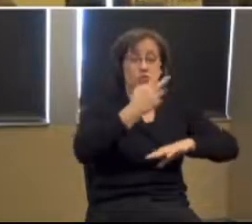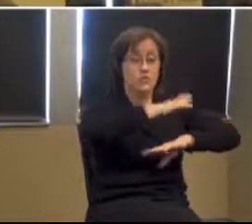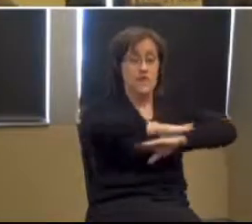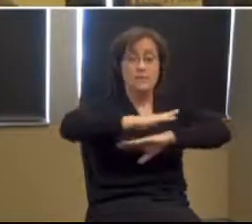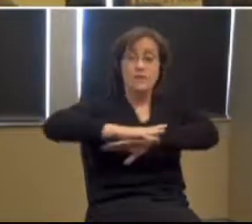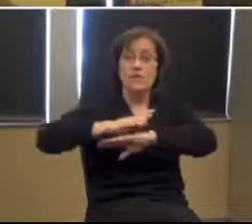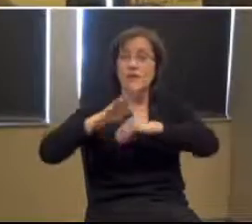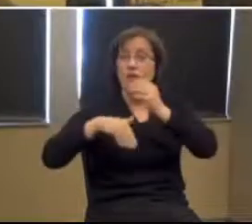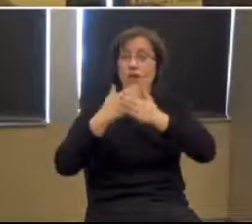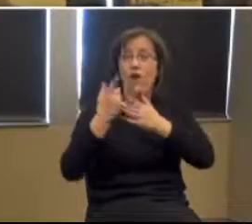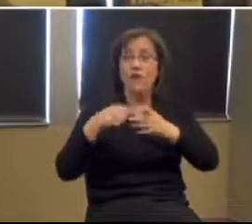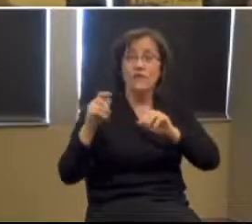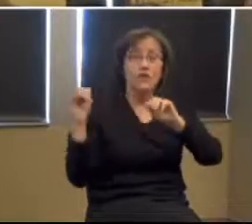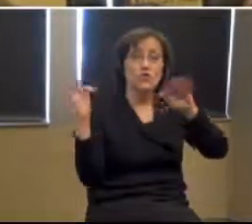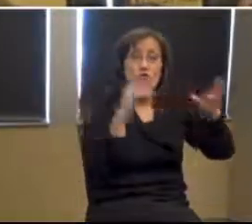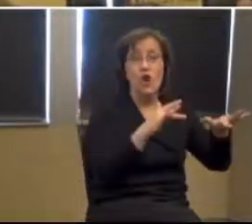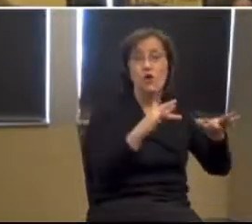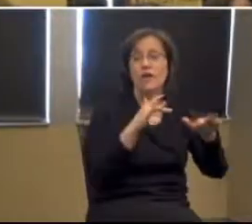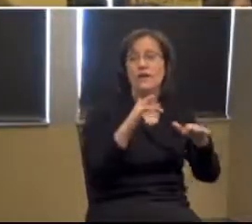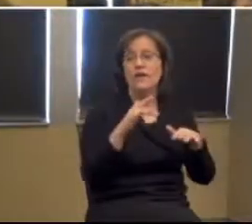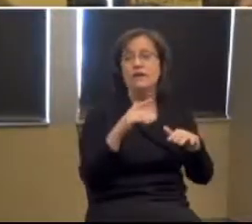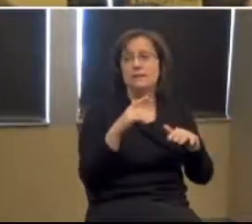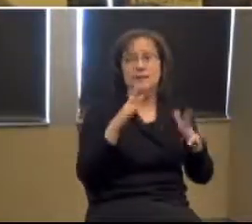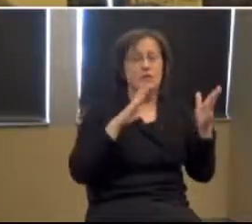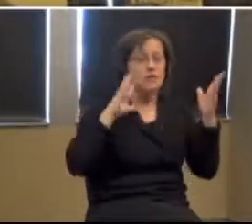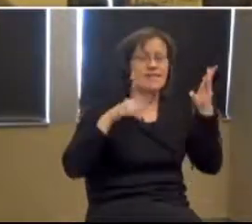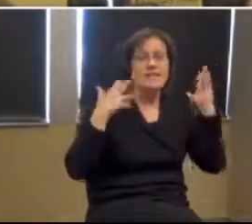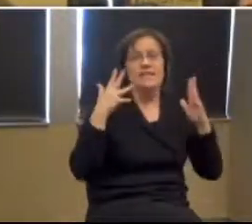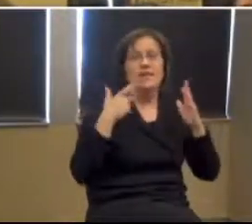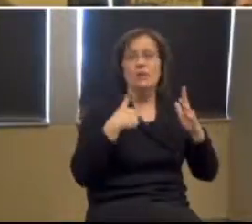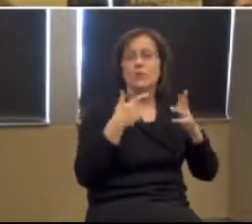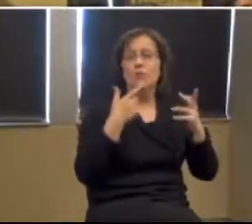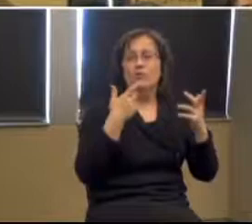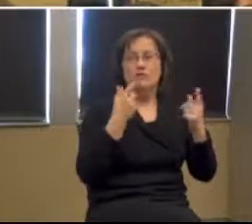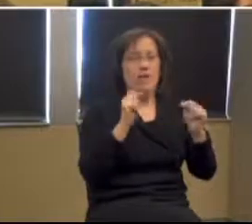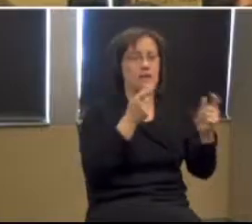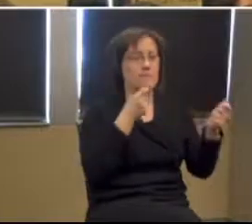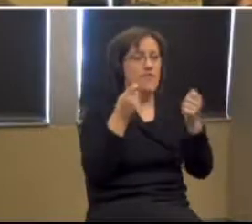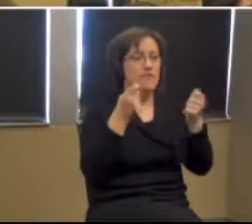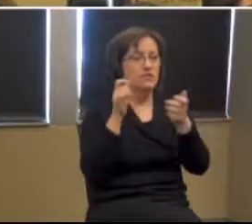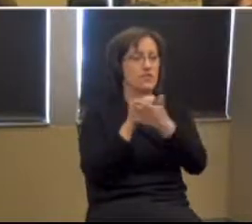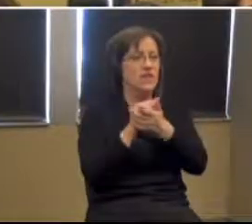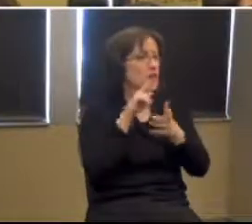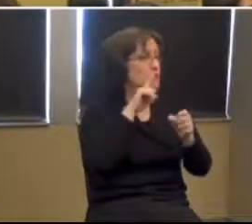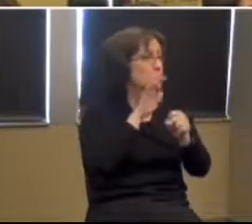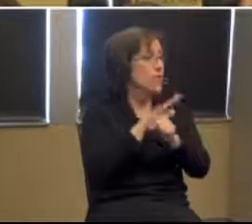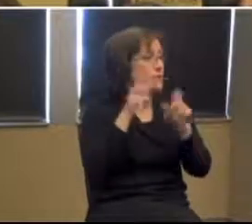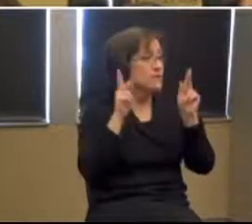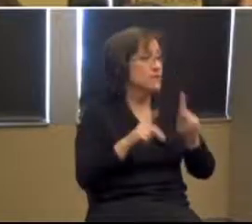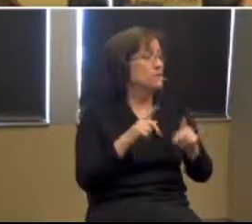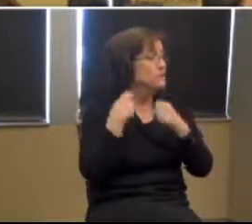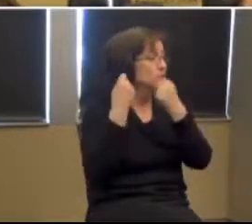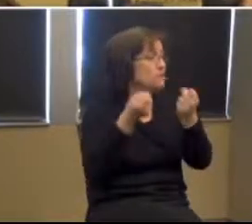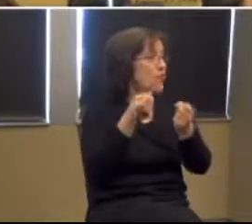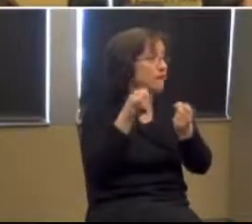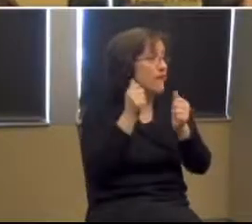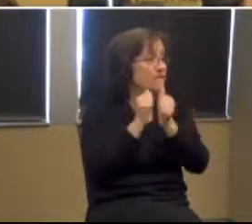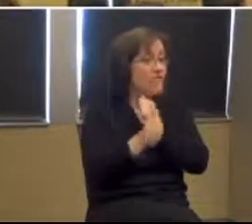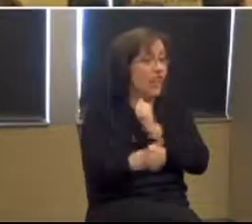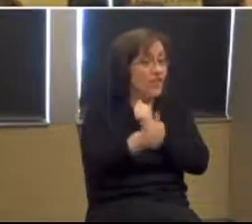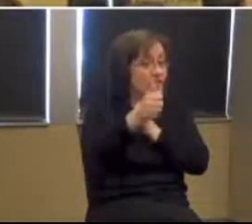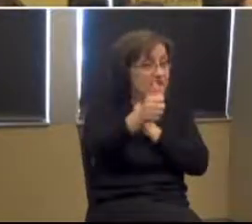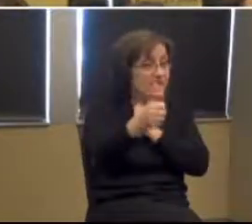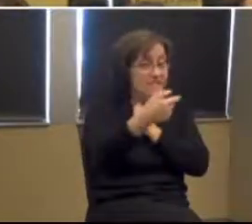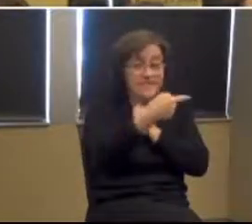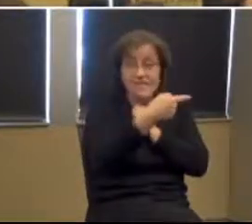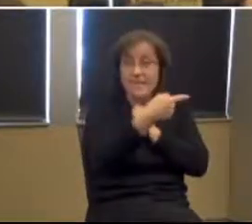we're going to mediate that a little bit, and we promised the person that drove the farthest today that they